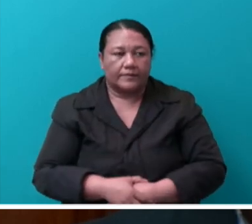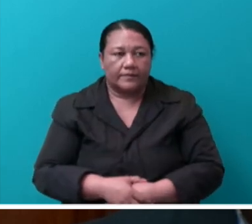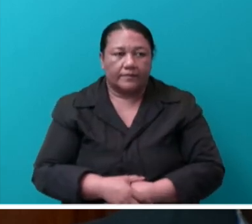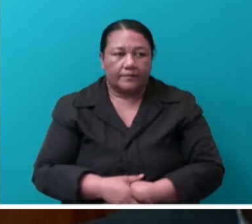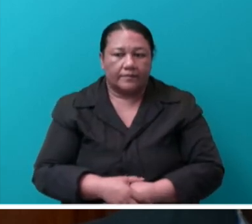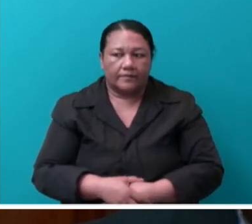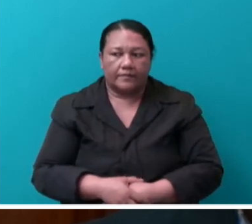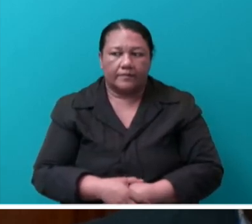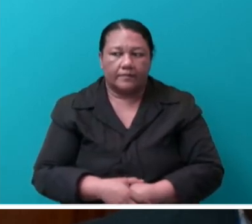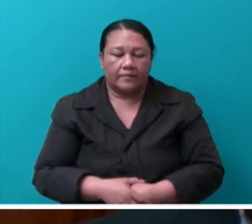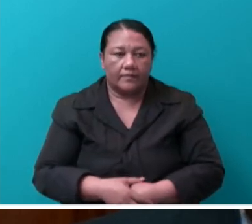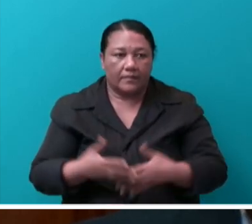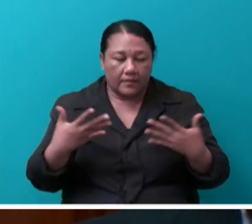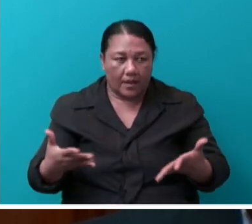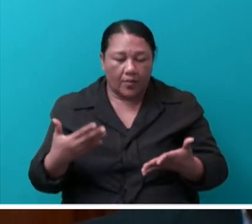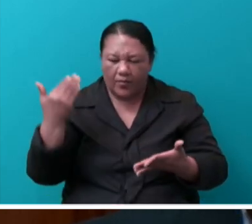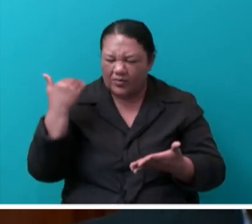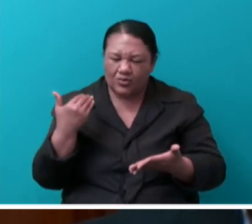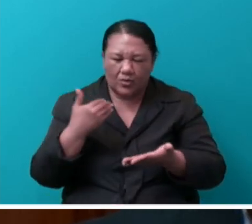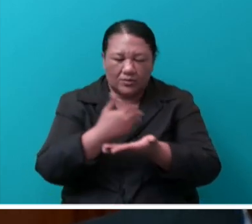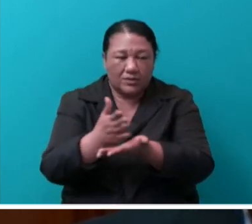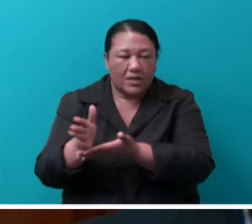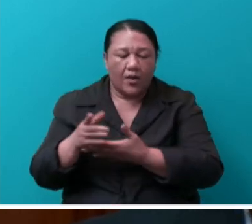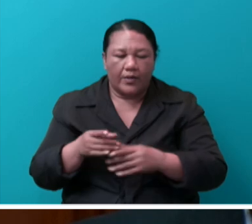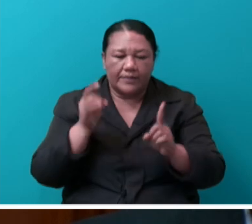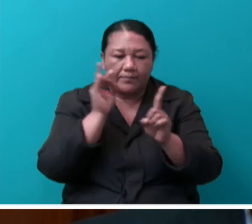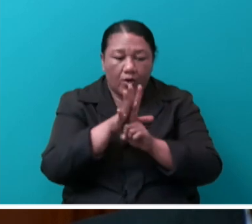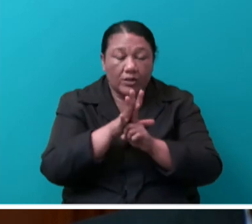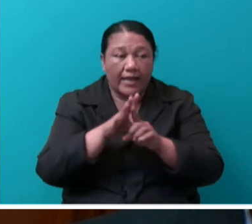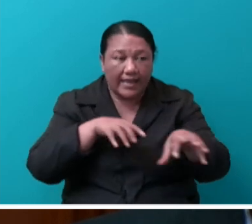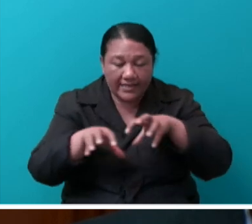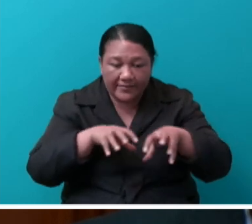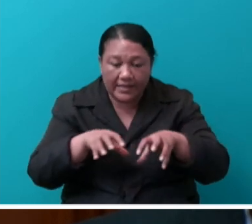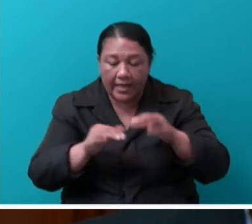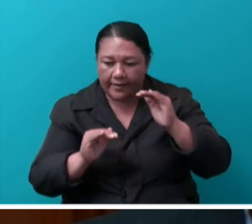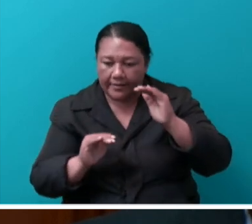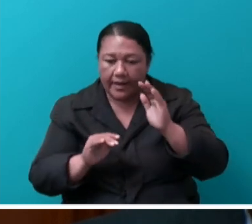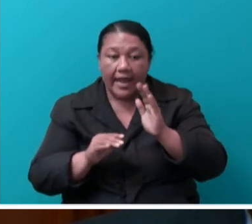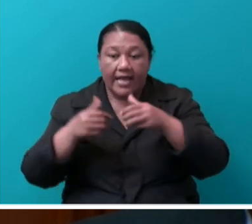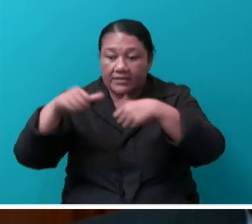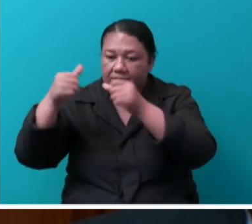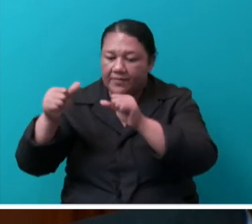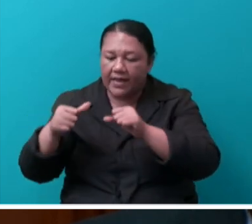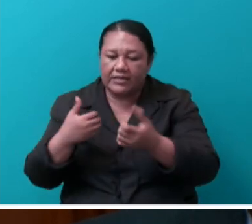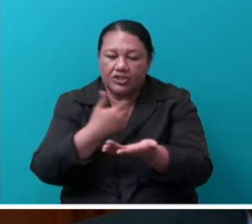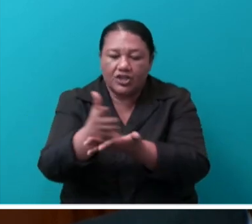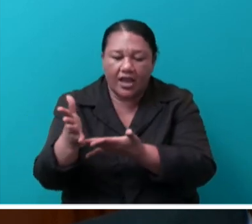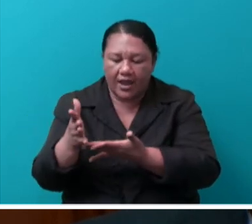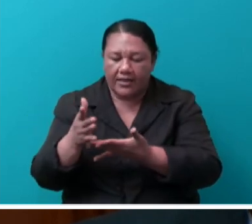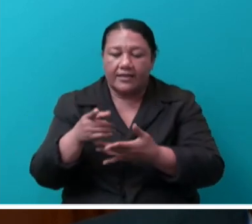just briefly share some of the key activities and milestones shared at the conference that Fiji has been able